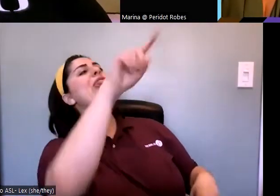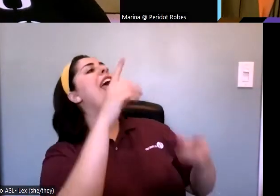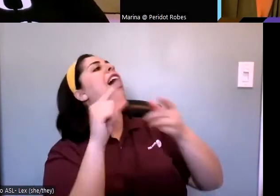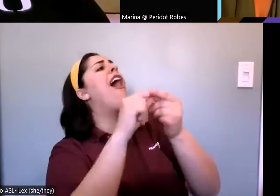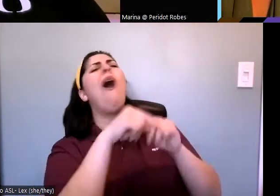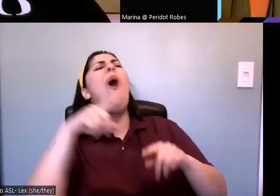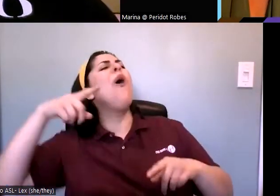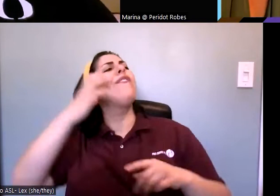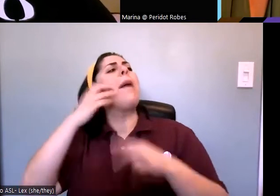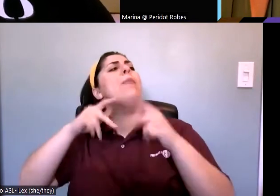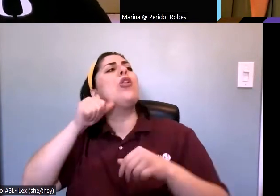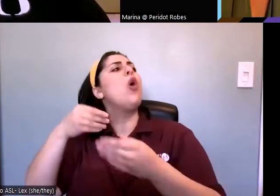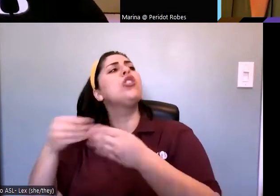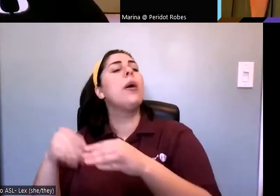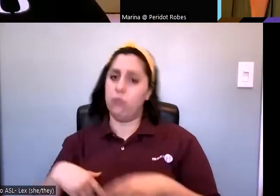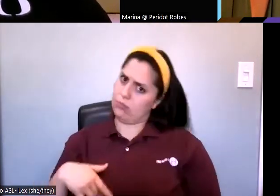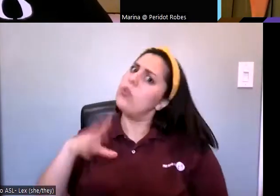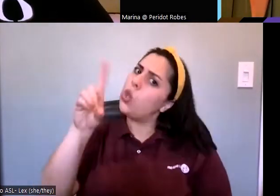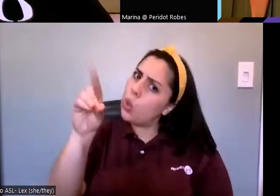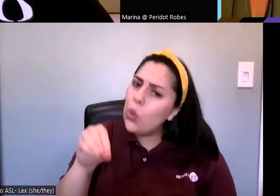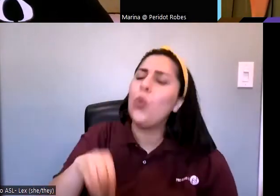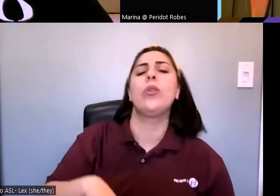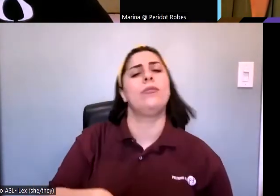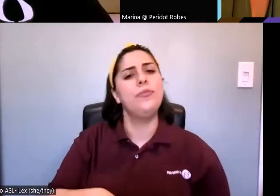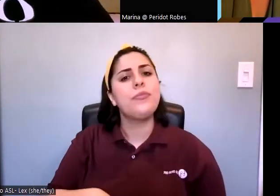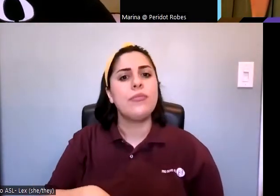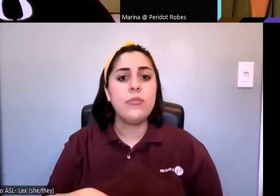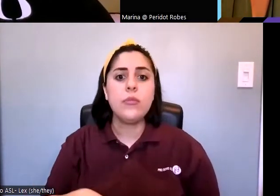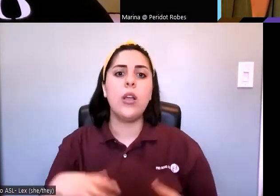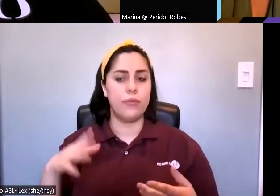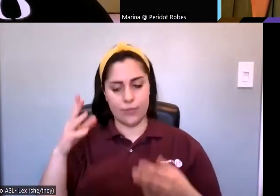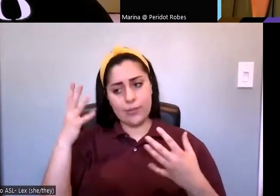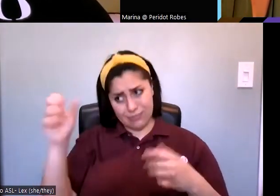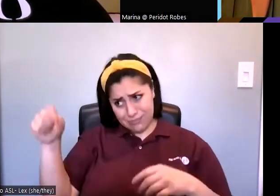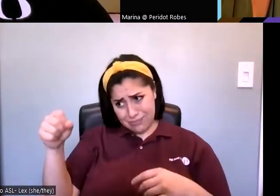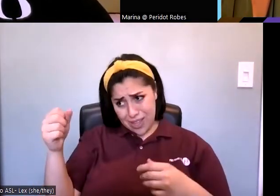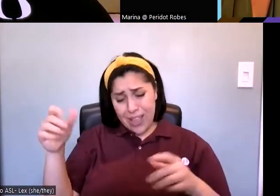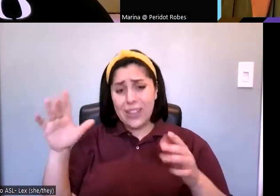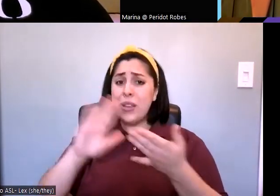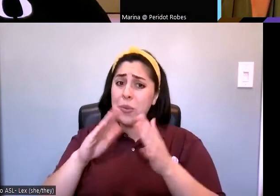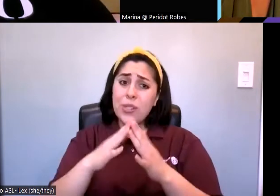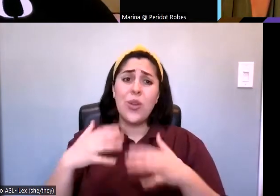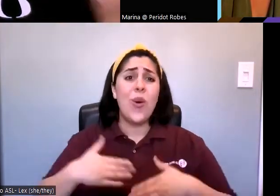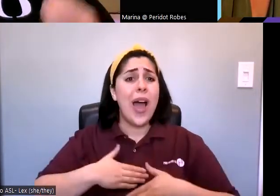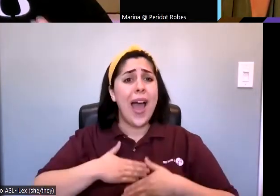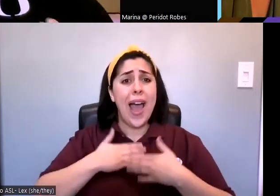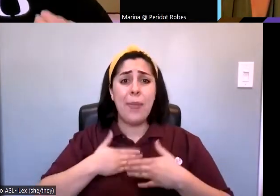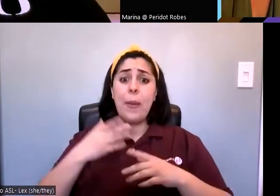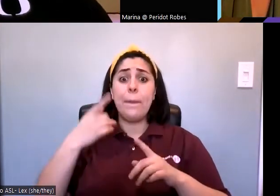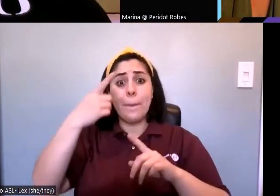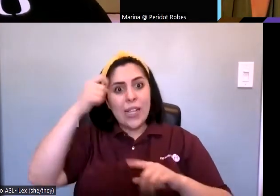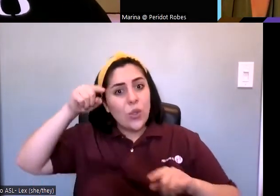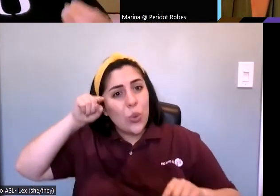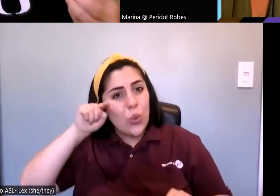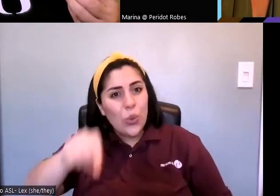I love you so much. So grateful for you. The community is so happy because of you. You bring in joy. See, this is what I